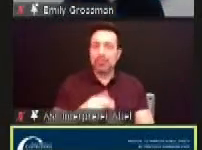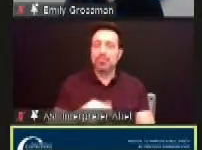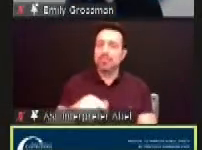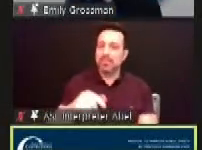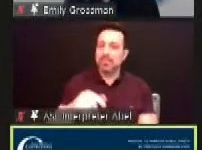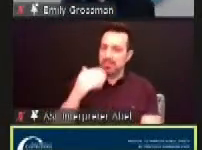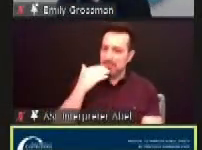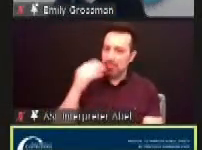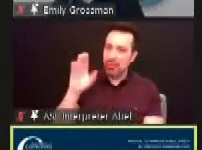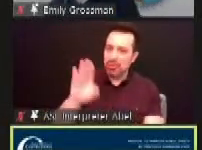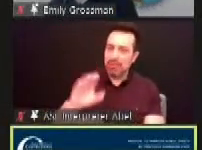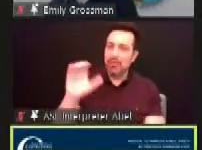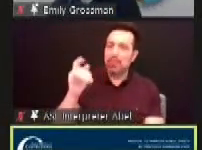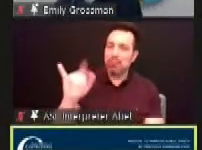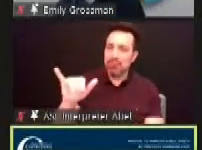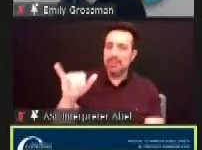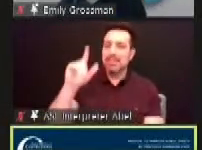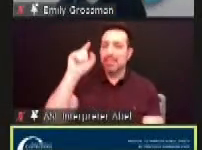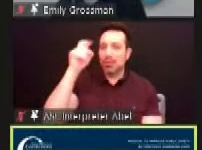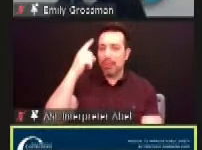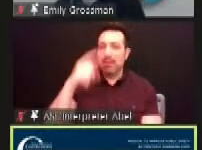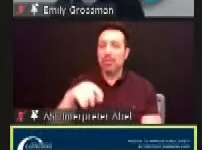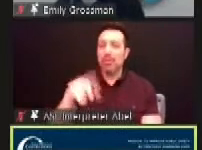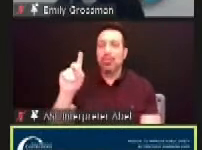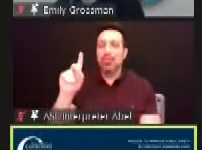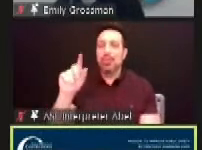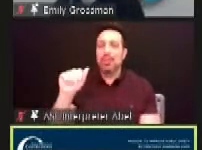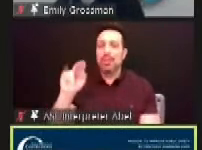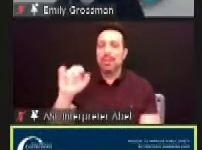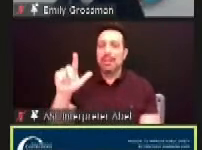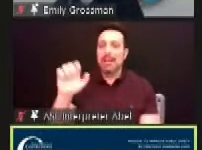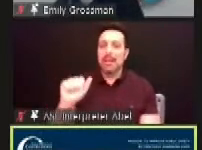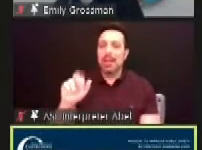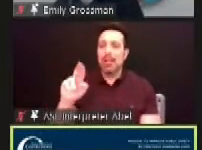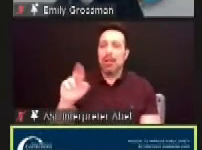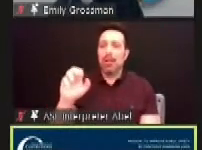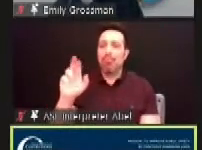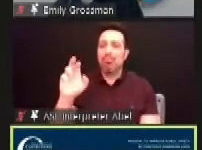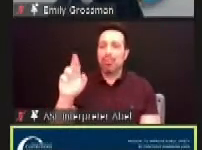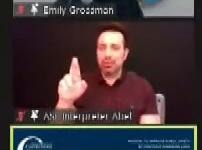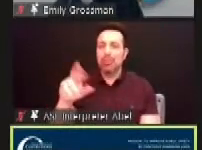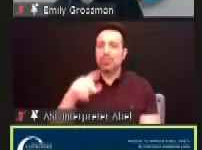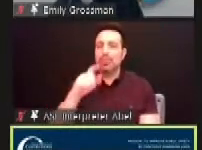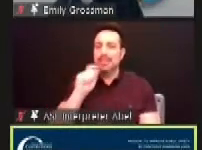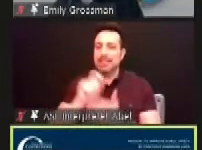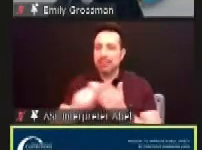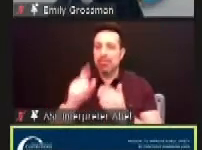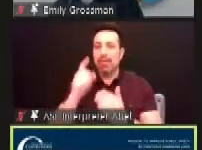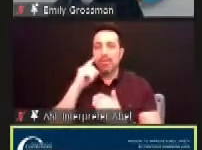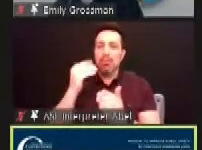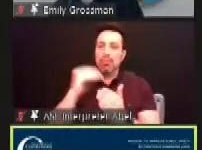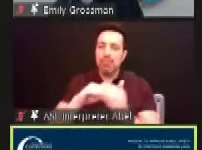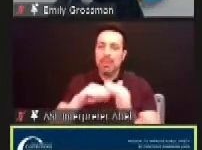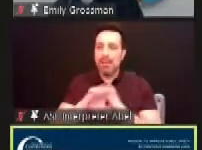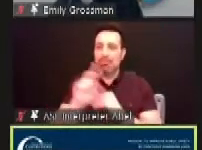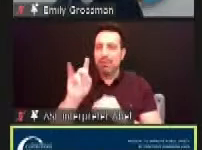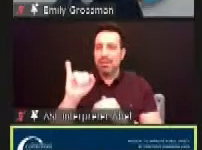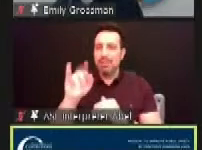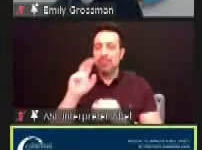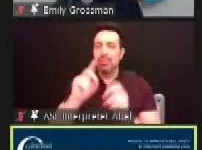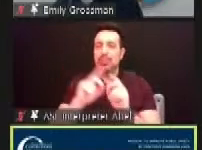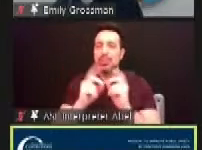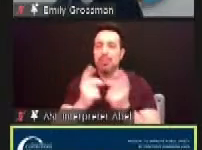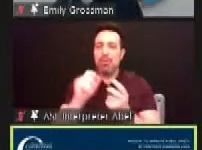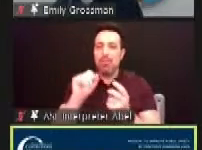Christy. Good afternoon, Governor. Danielle Armbruster, Assistant Secretary for the Reentry Division with Department of Corrections. I'm glad to